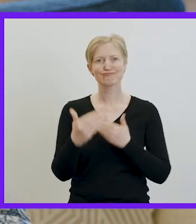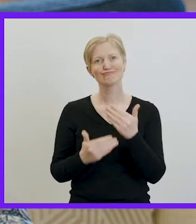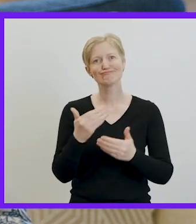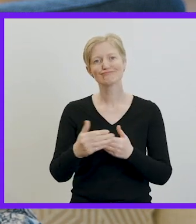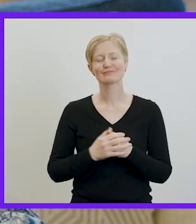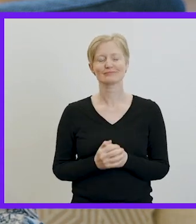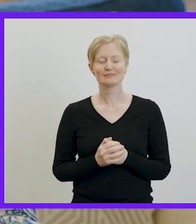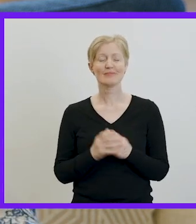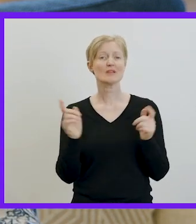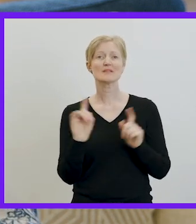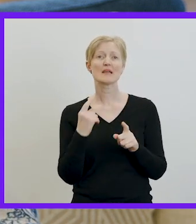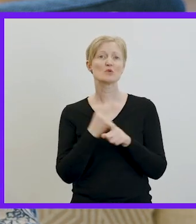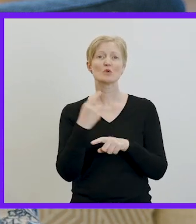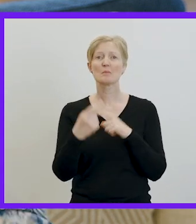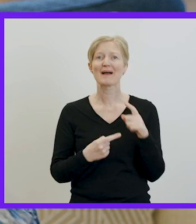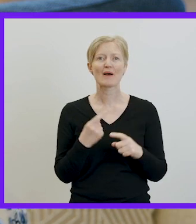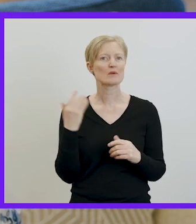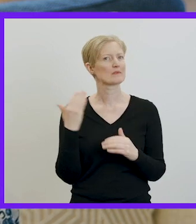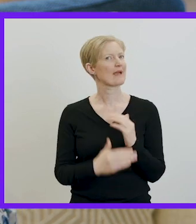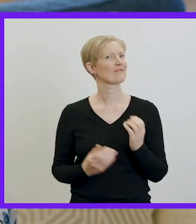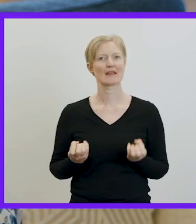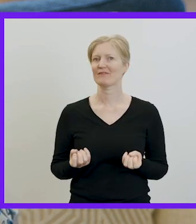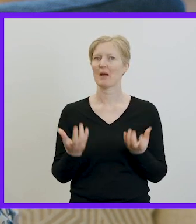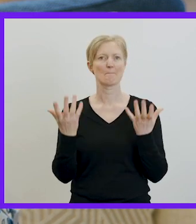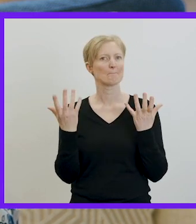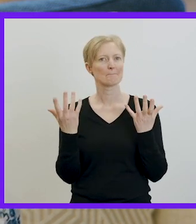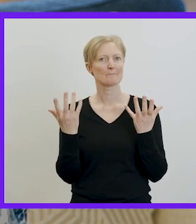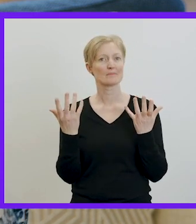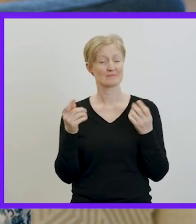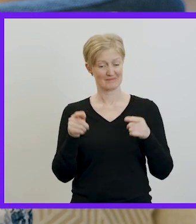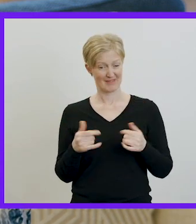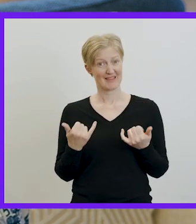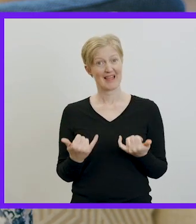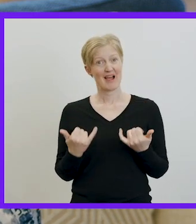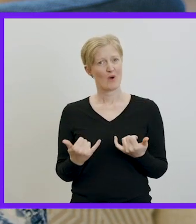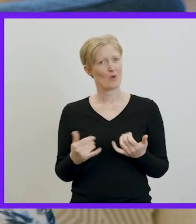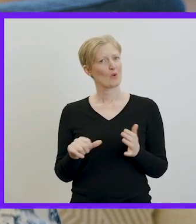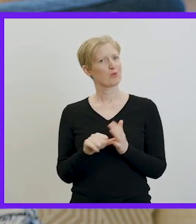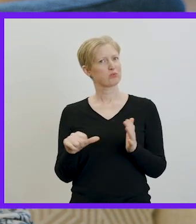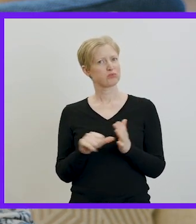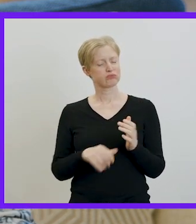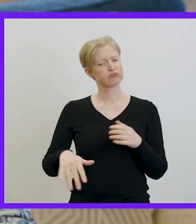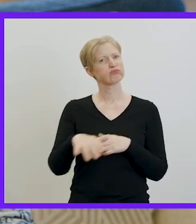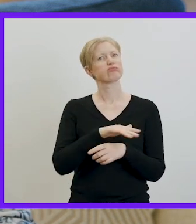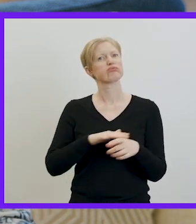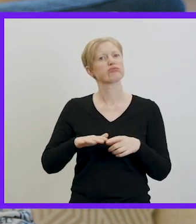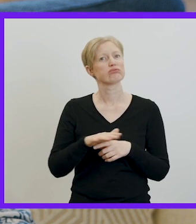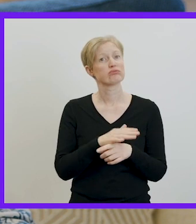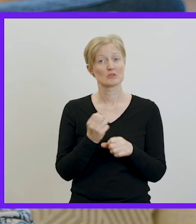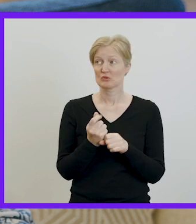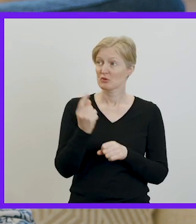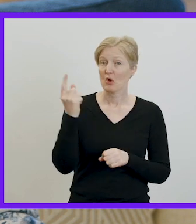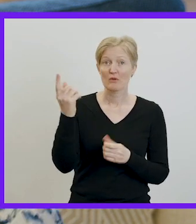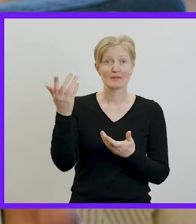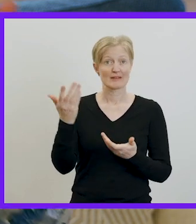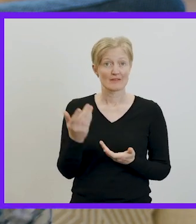myself. Today, I'm going to be talking about never giving up. You know, these are testing times that we're going through, and God is giving